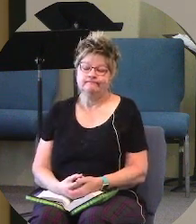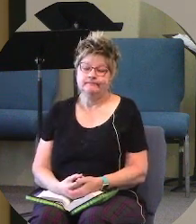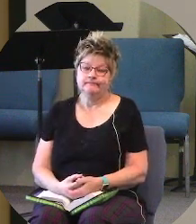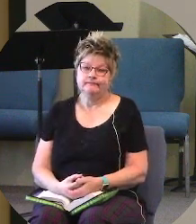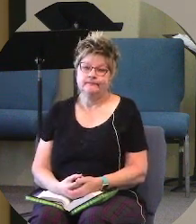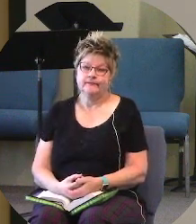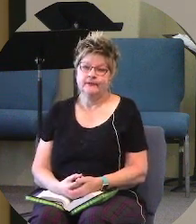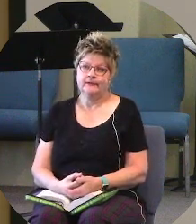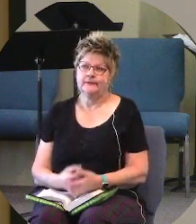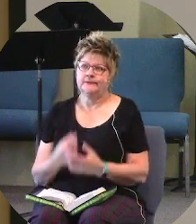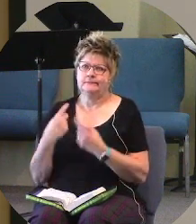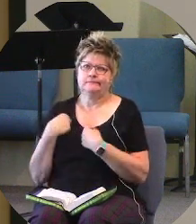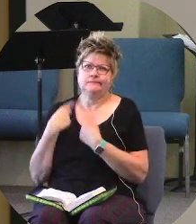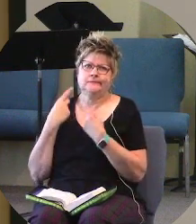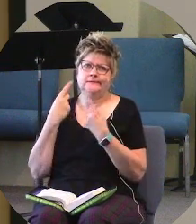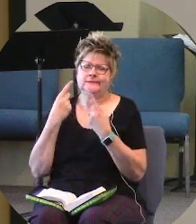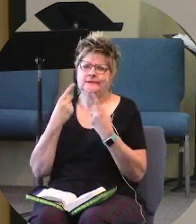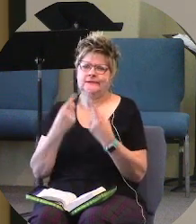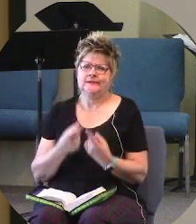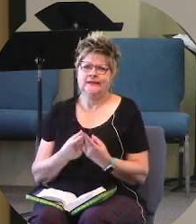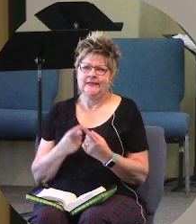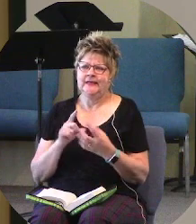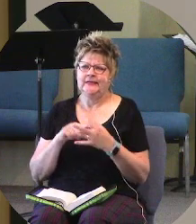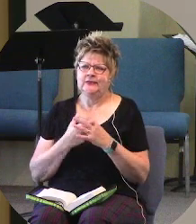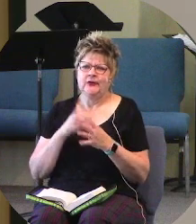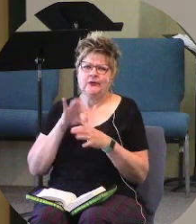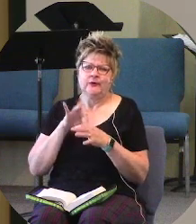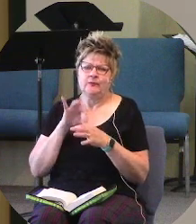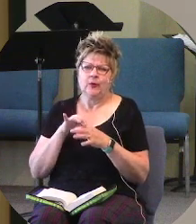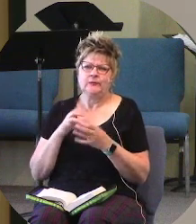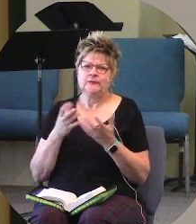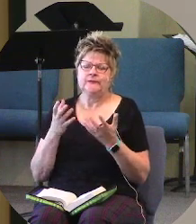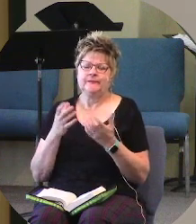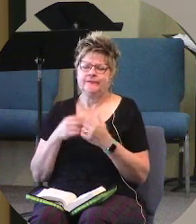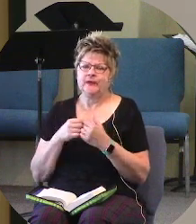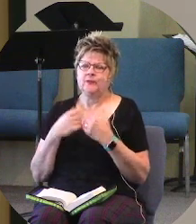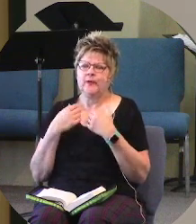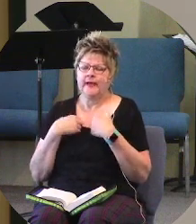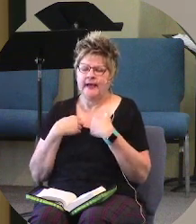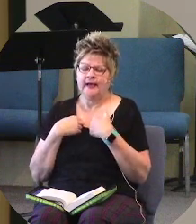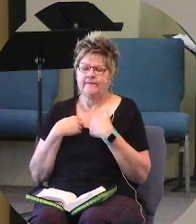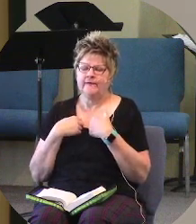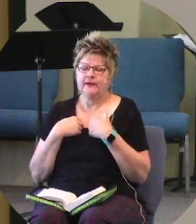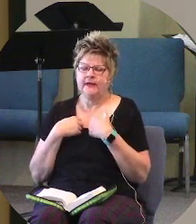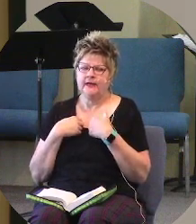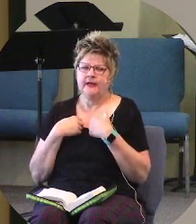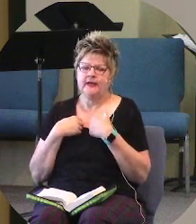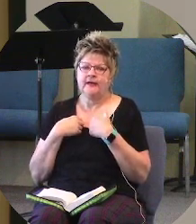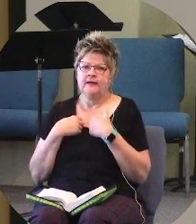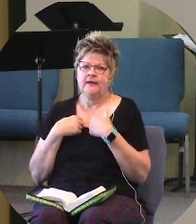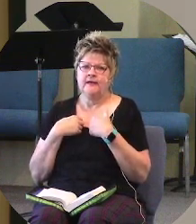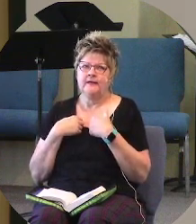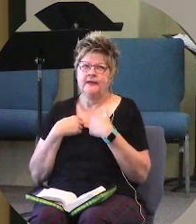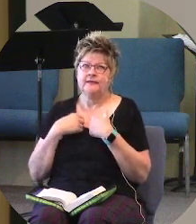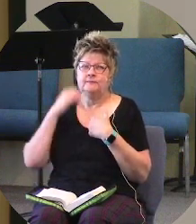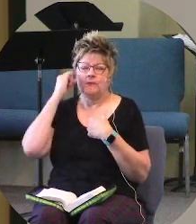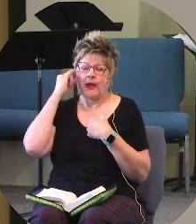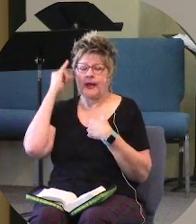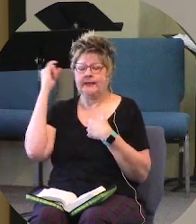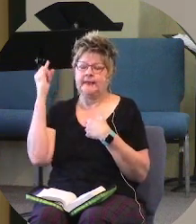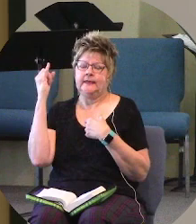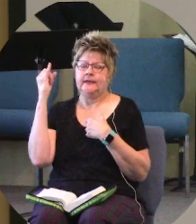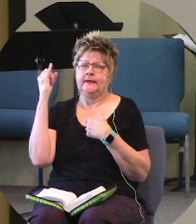has been since they started doing polls. Because we have this innate idea